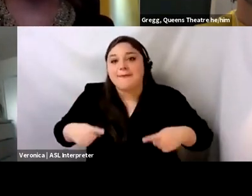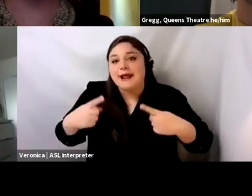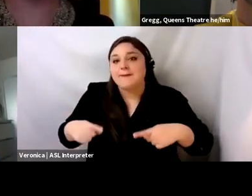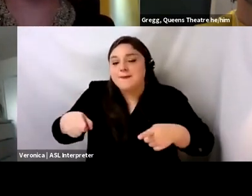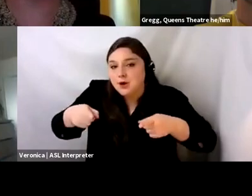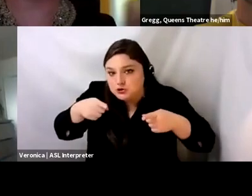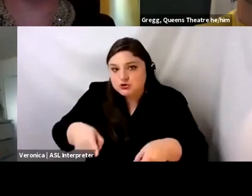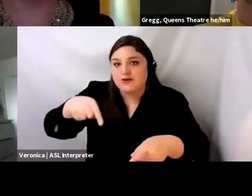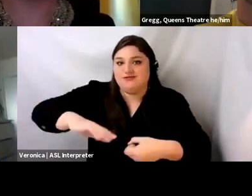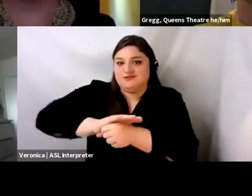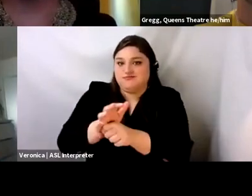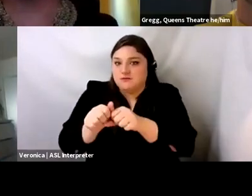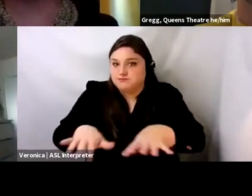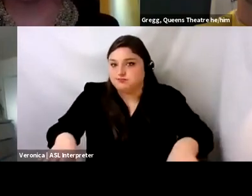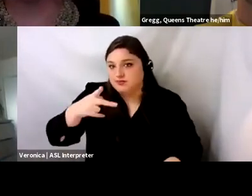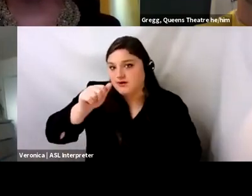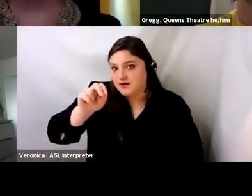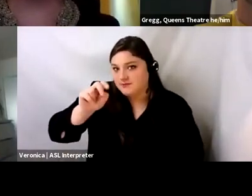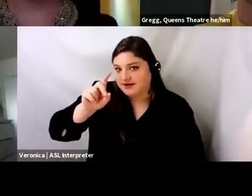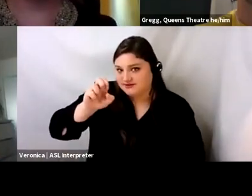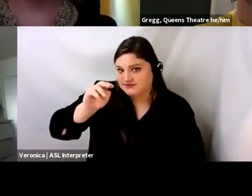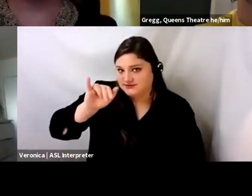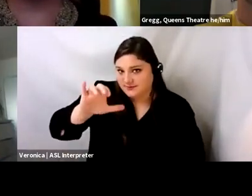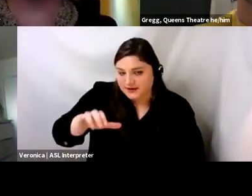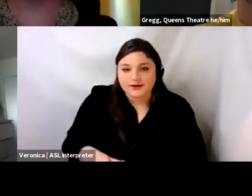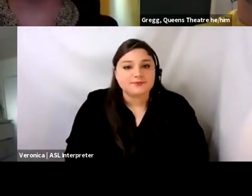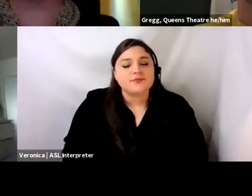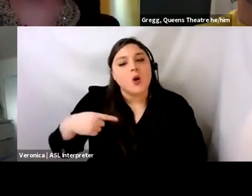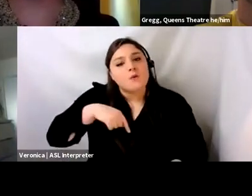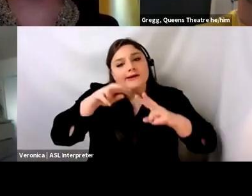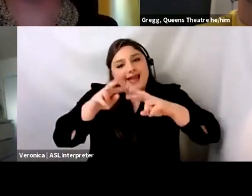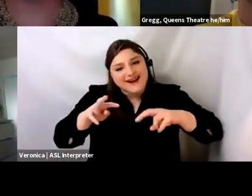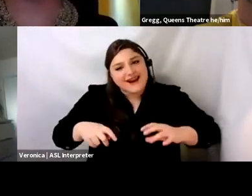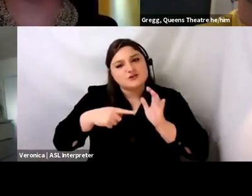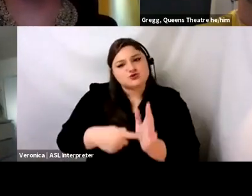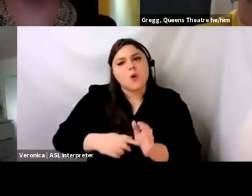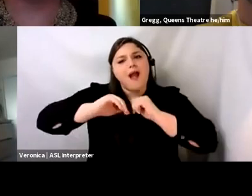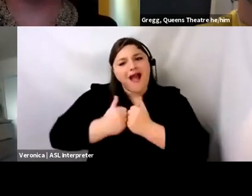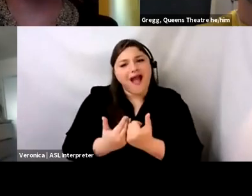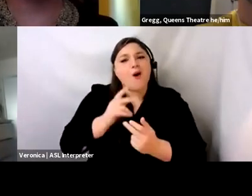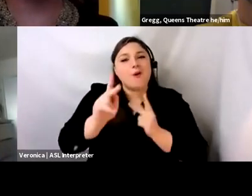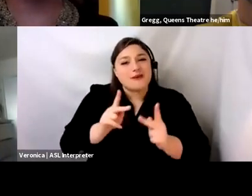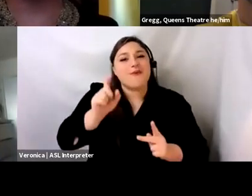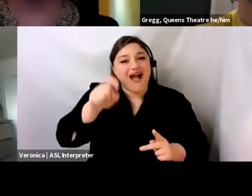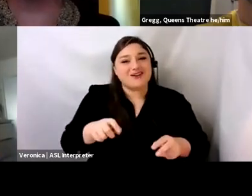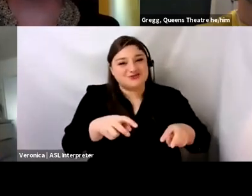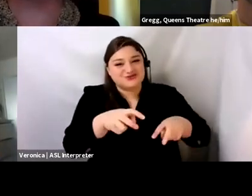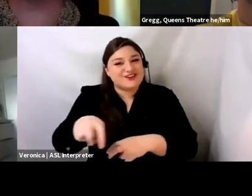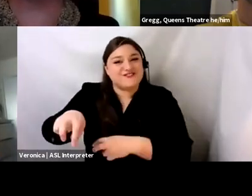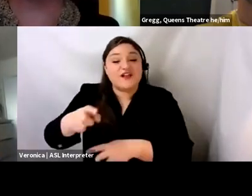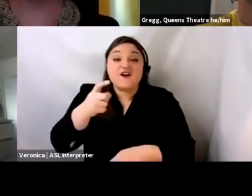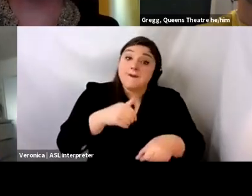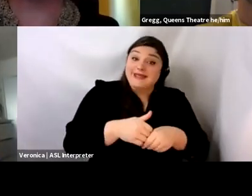what has happened while people had to transition from in-person programming and to virtual remote programming.